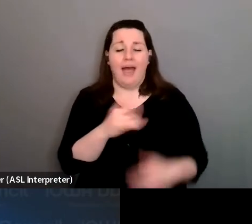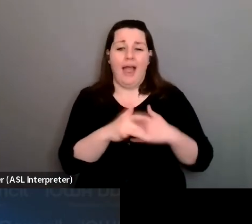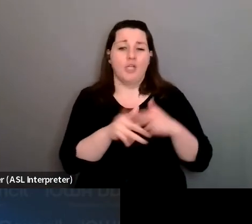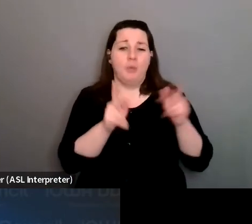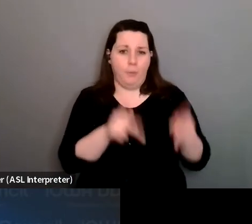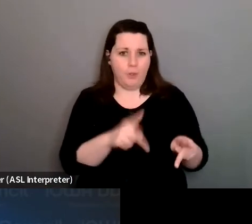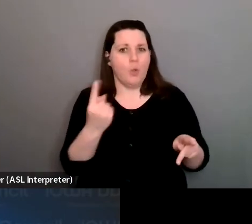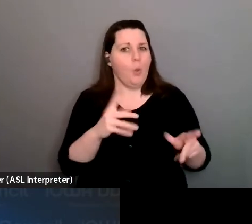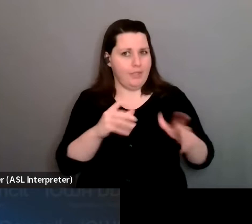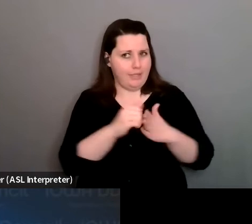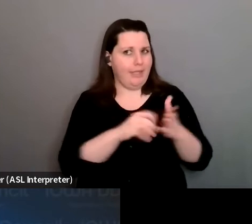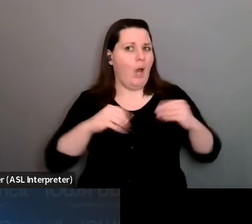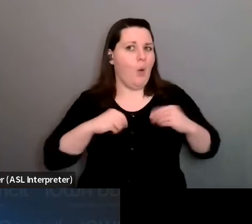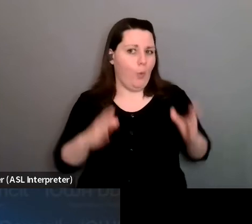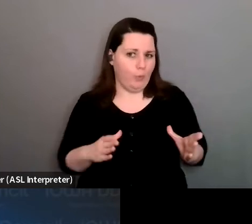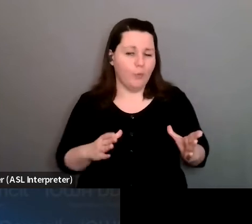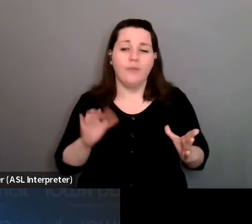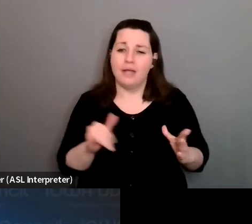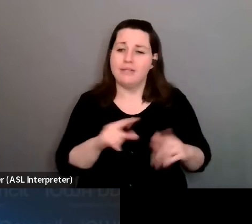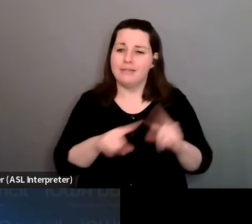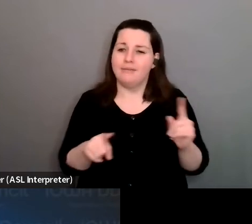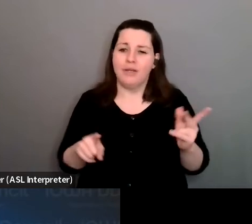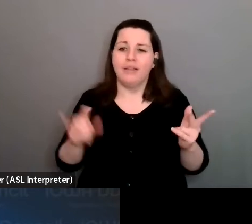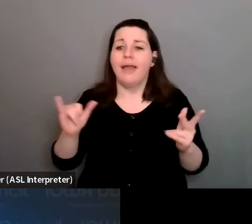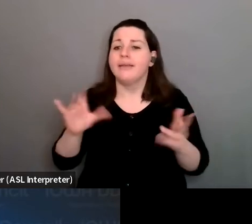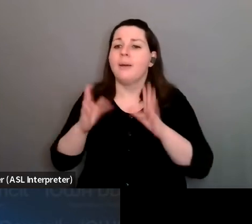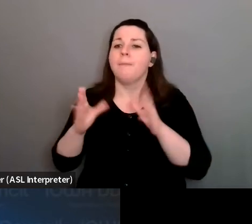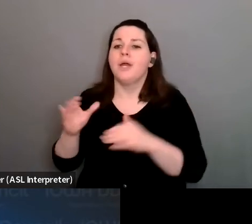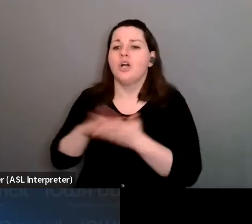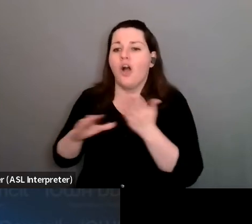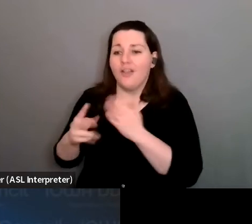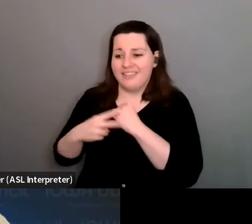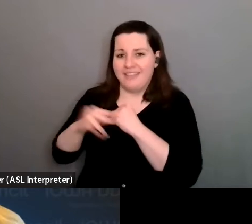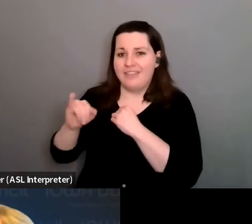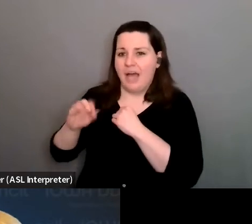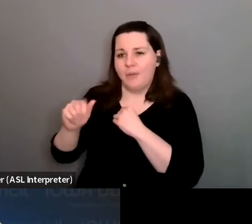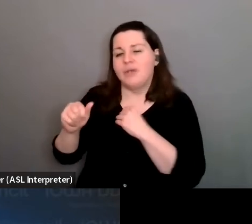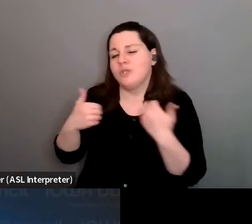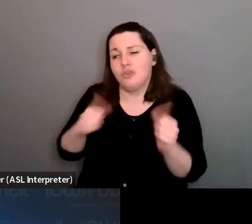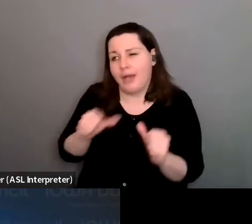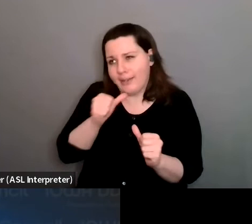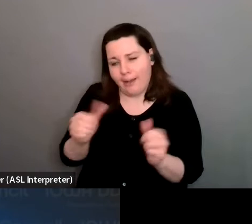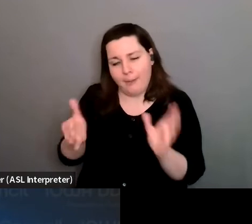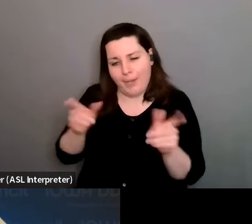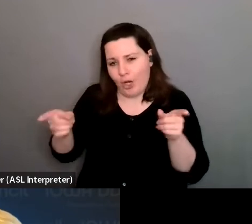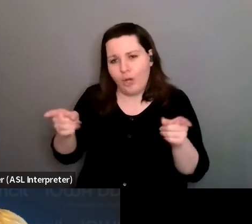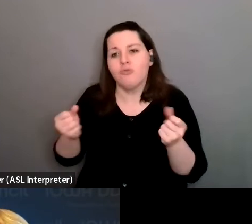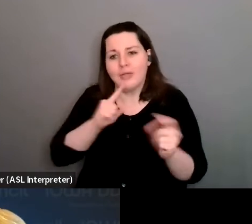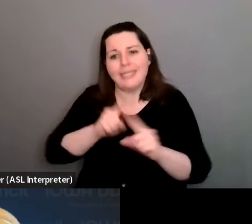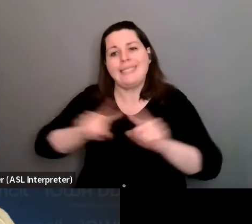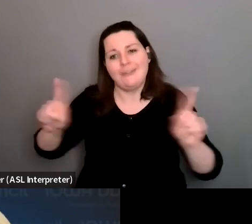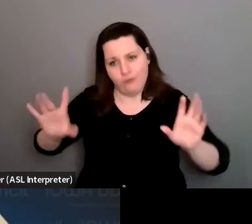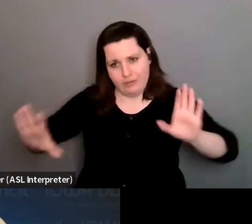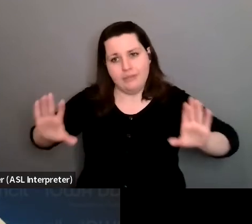very different than we think about, like if we compare it to College Savings IAble, which we try not to, because there's a lot of differences. There are